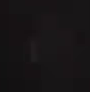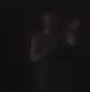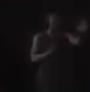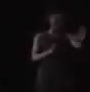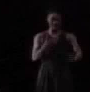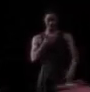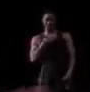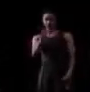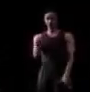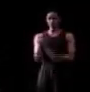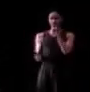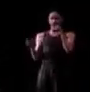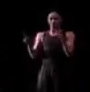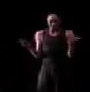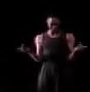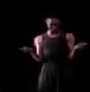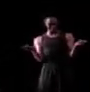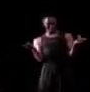bothered.